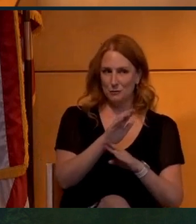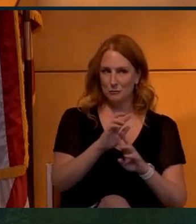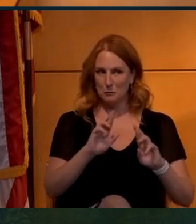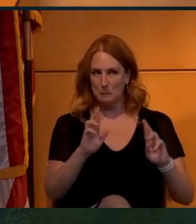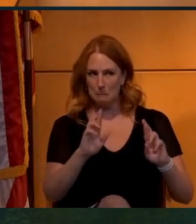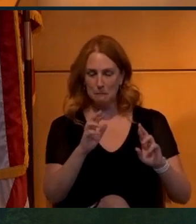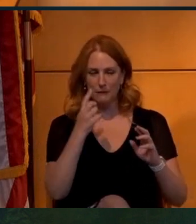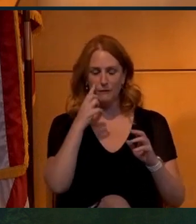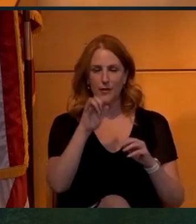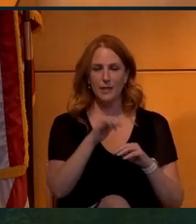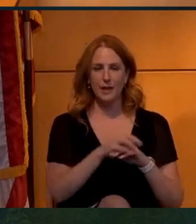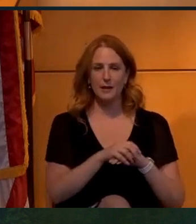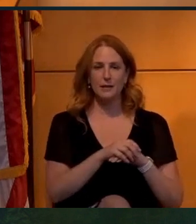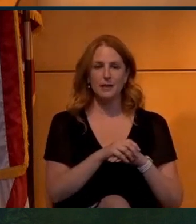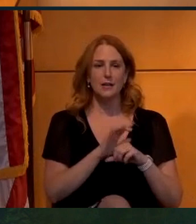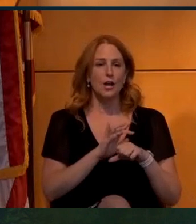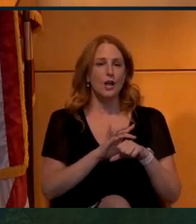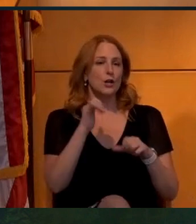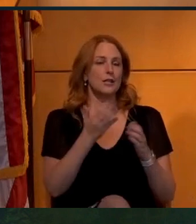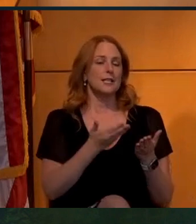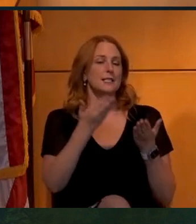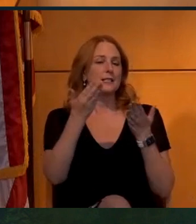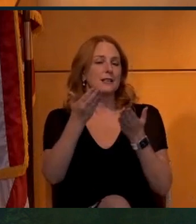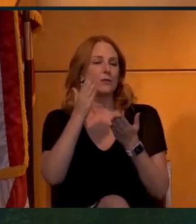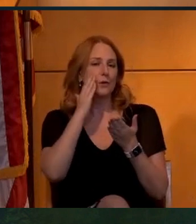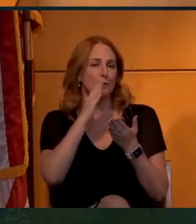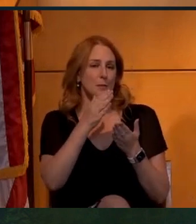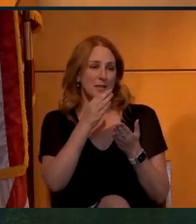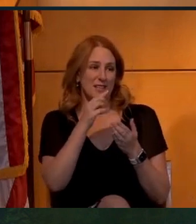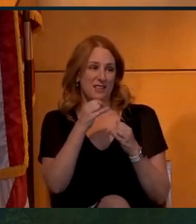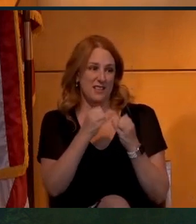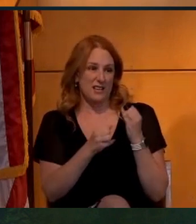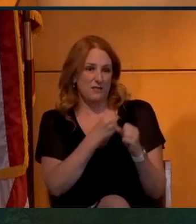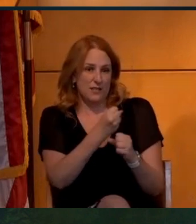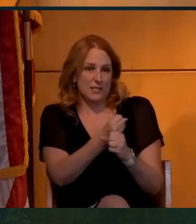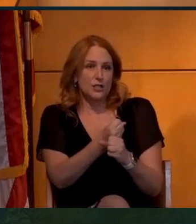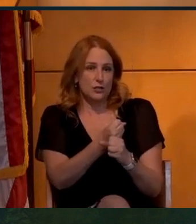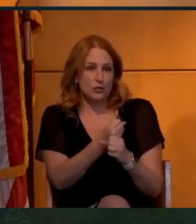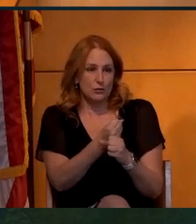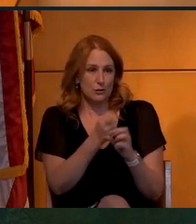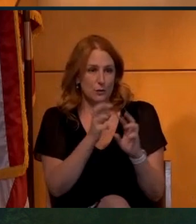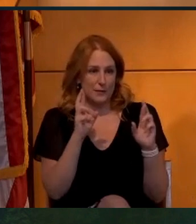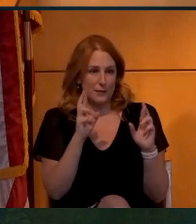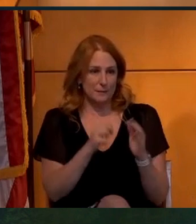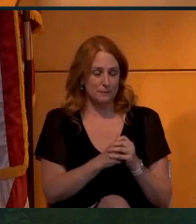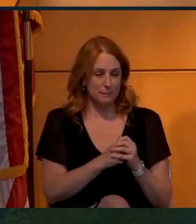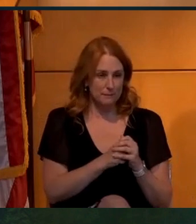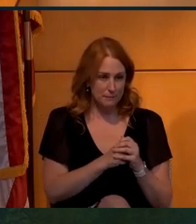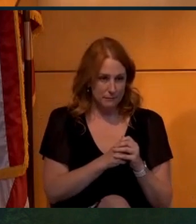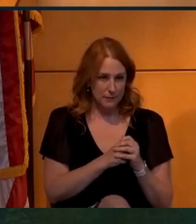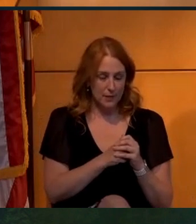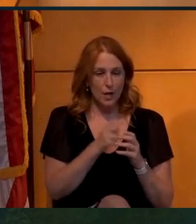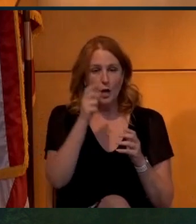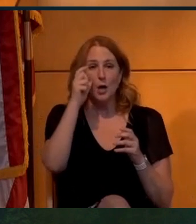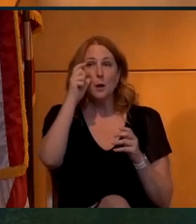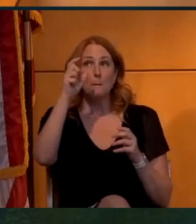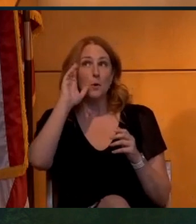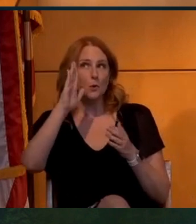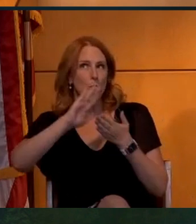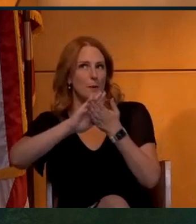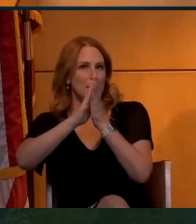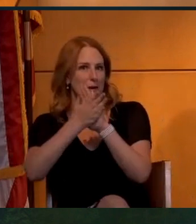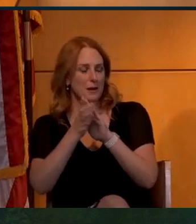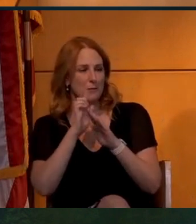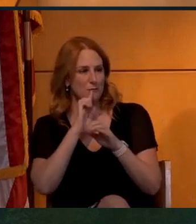that. And then the earliest delivery will be as soon as the end of this year. All right, so the moon is about to become a